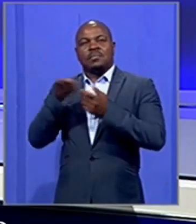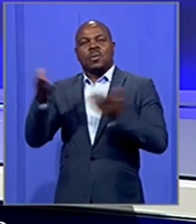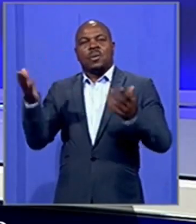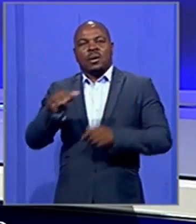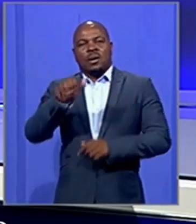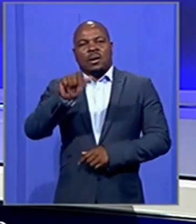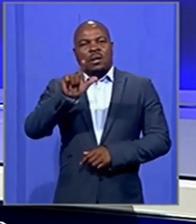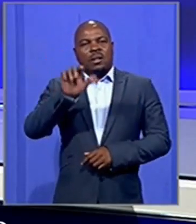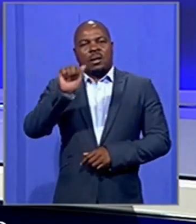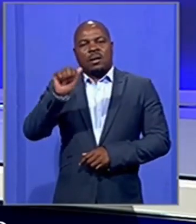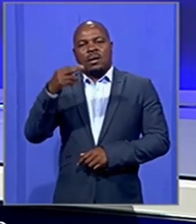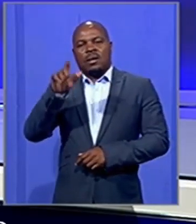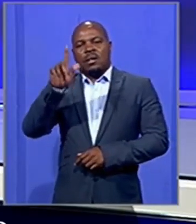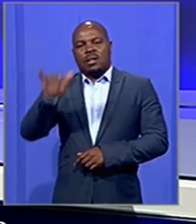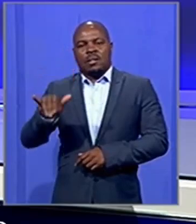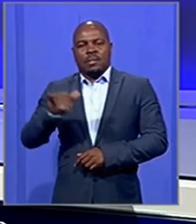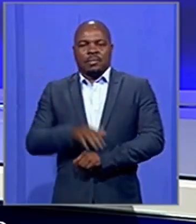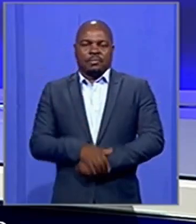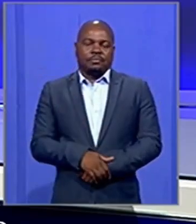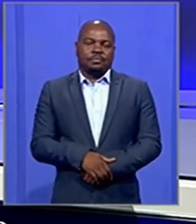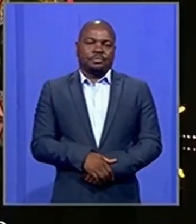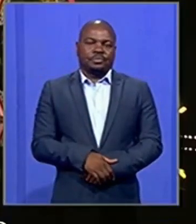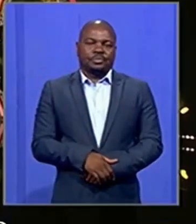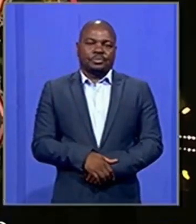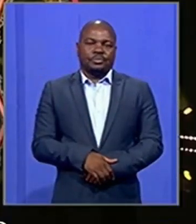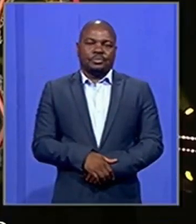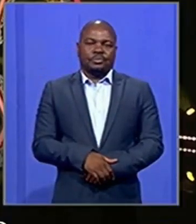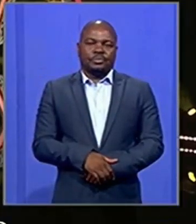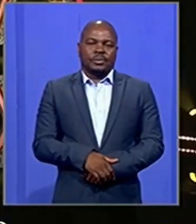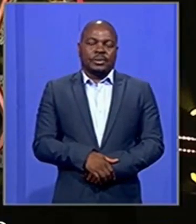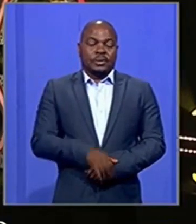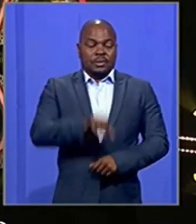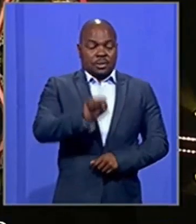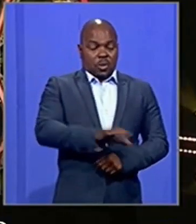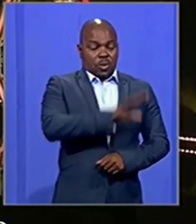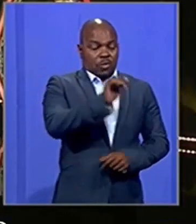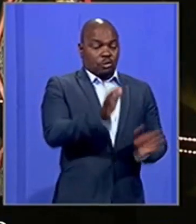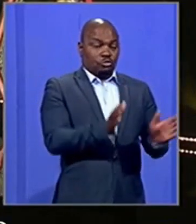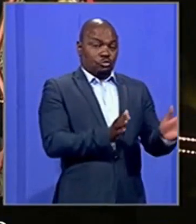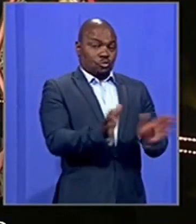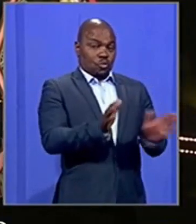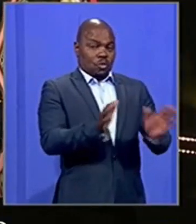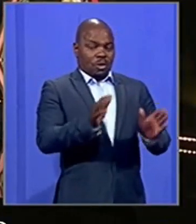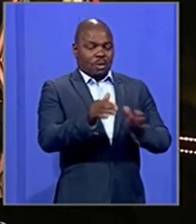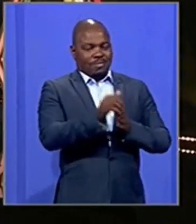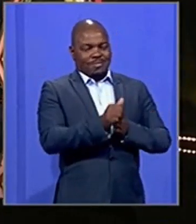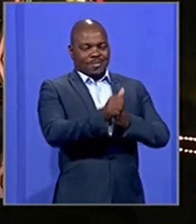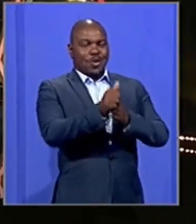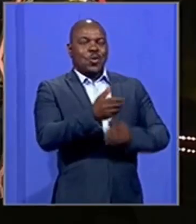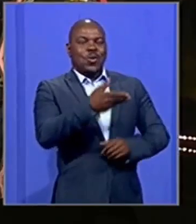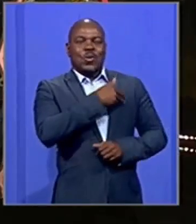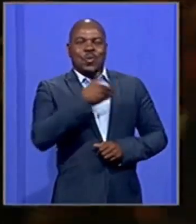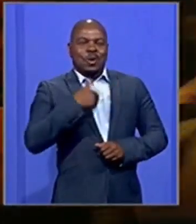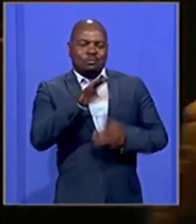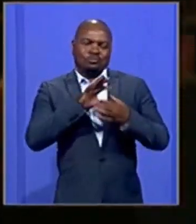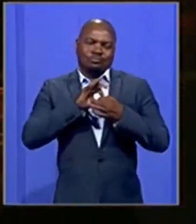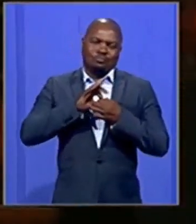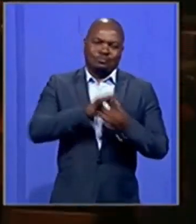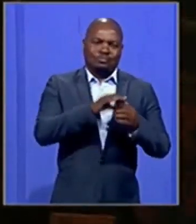Erepeta Al Ahly. Kgwele ya maoto ka Afrika Borwa e etilwe pele ke bagalegadi ka boikgafo papading